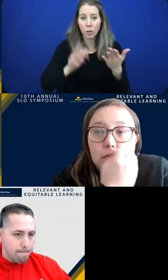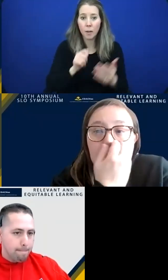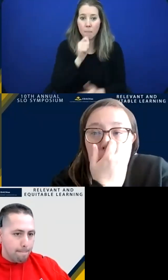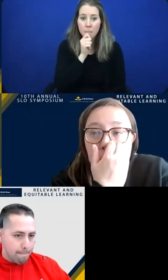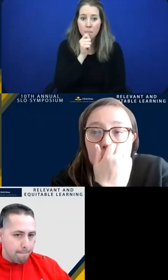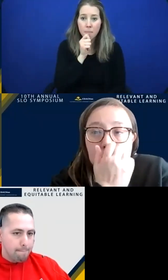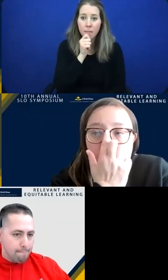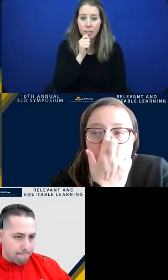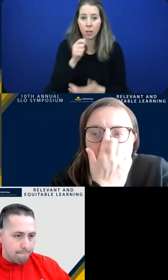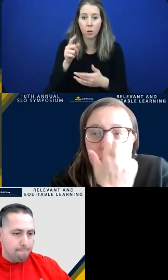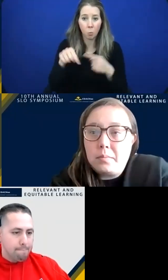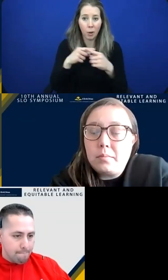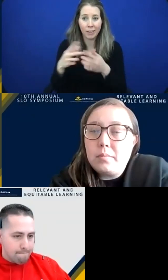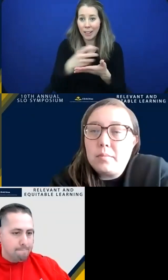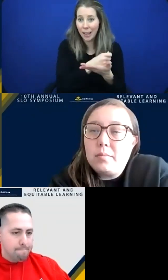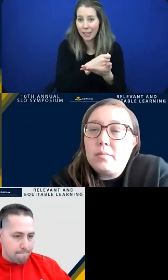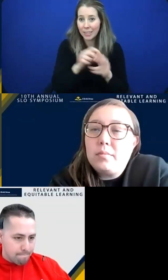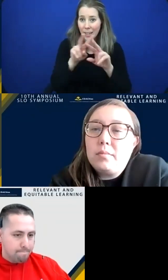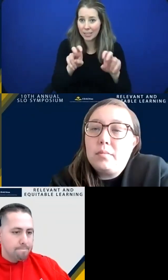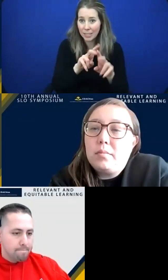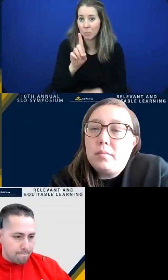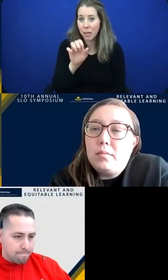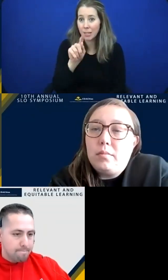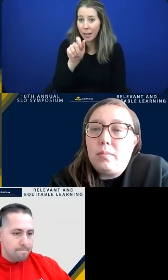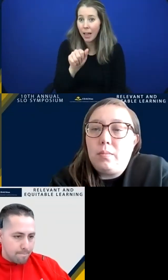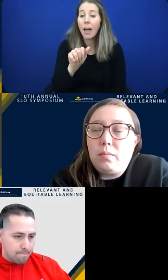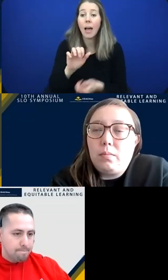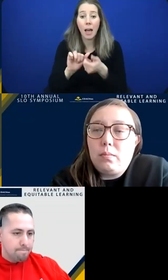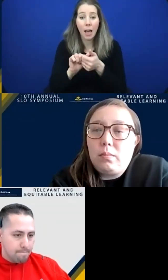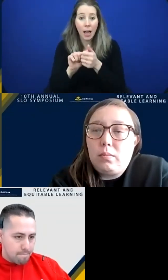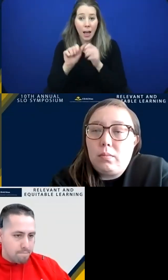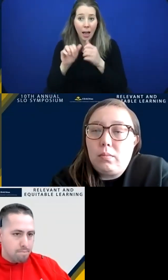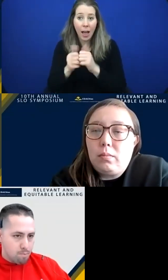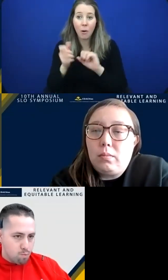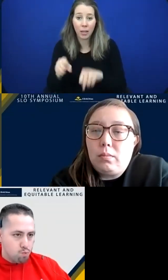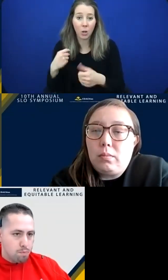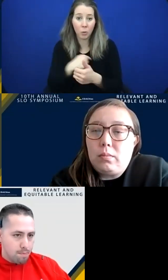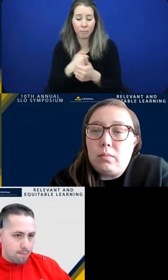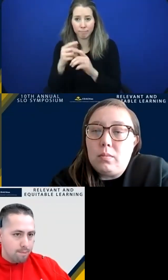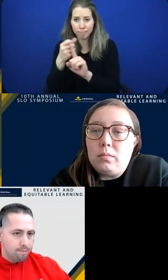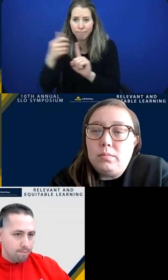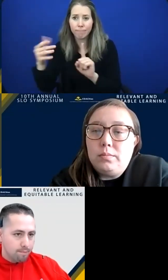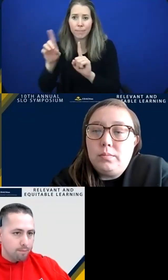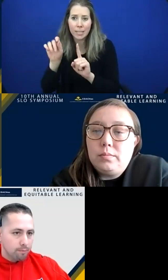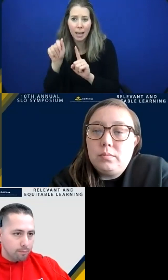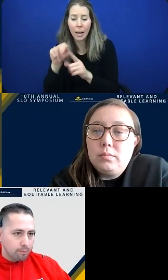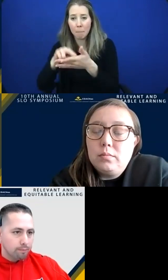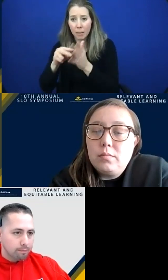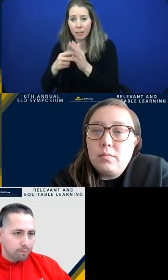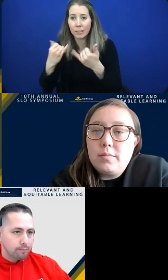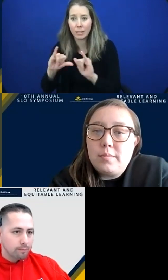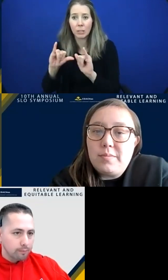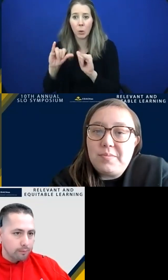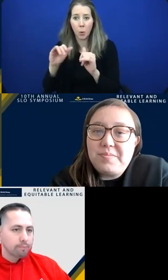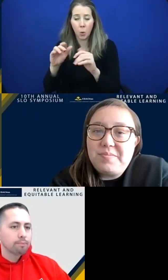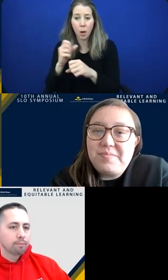assessment data? So that's one. How can we disaggregate data meaningfully and still protect